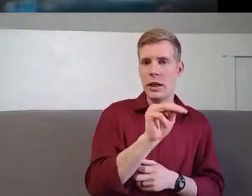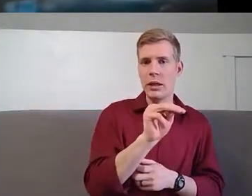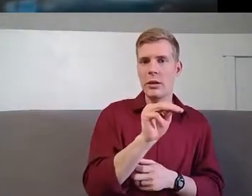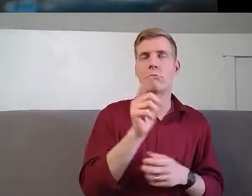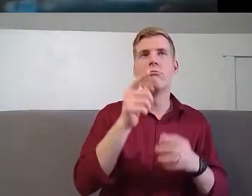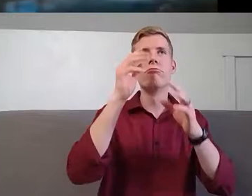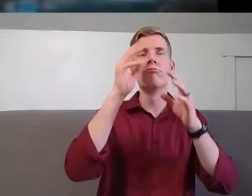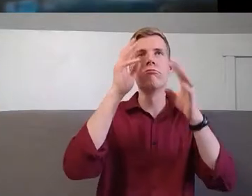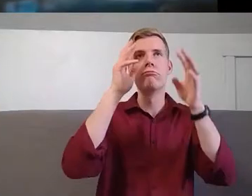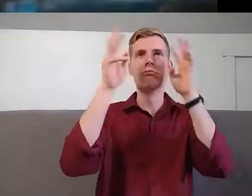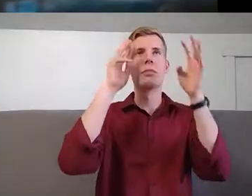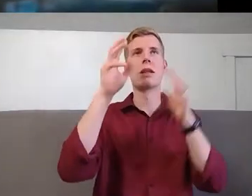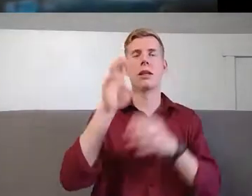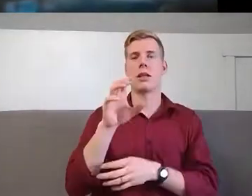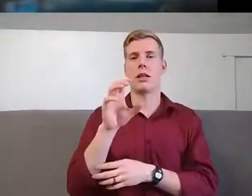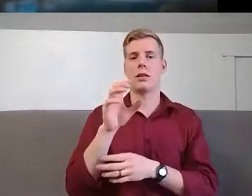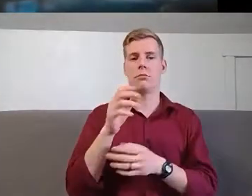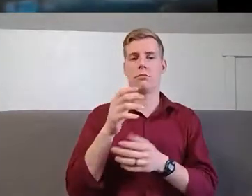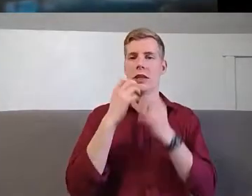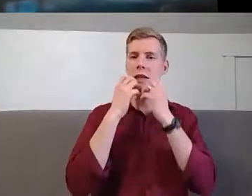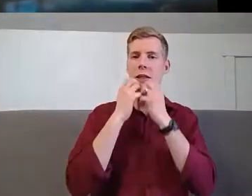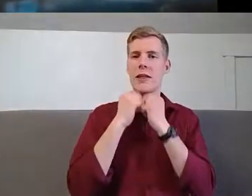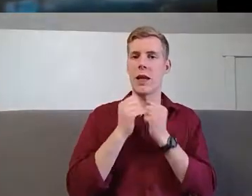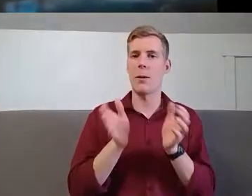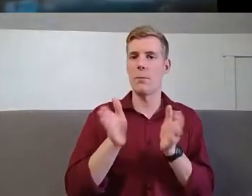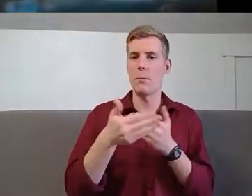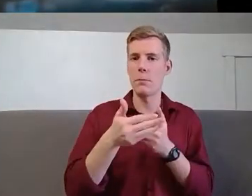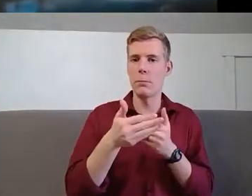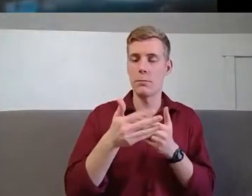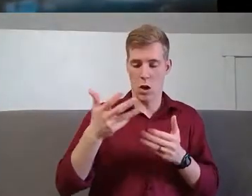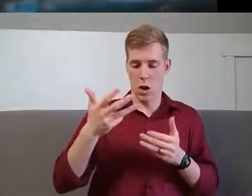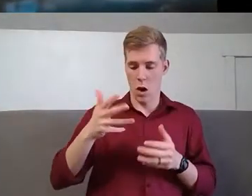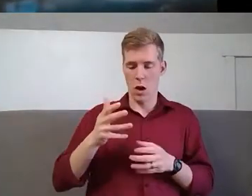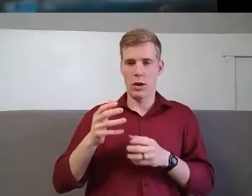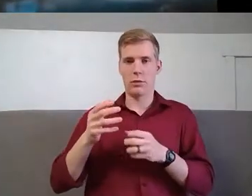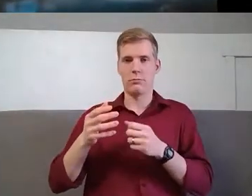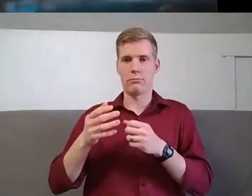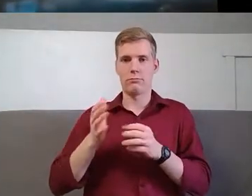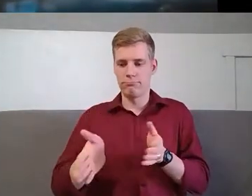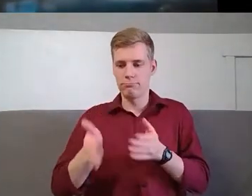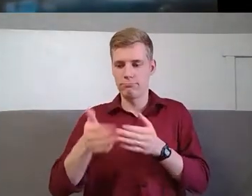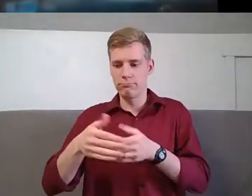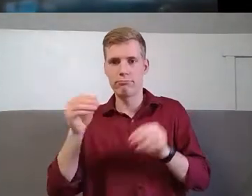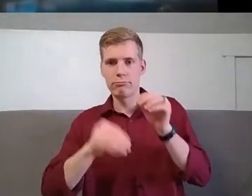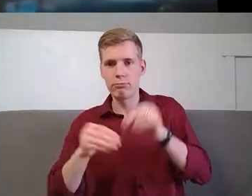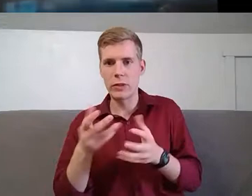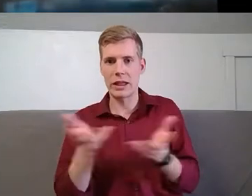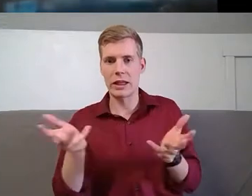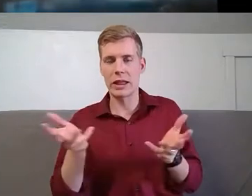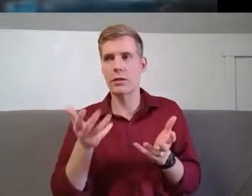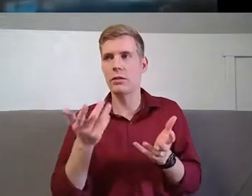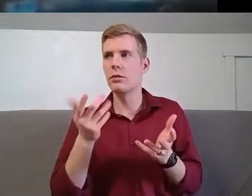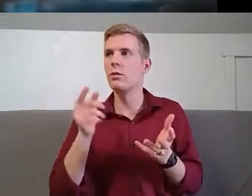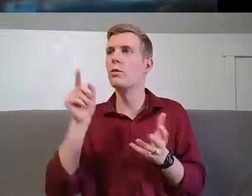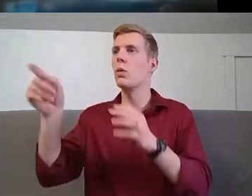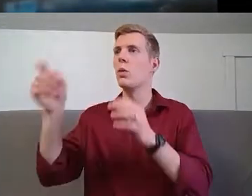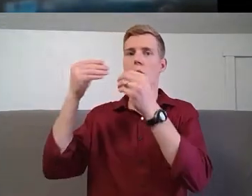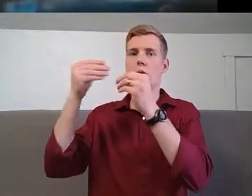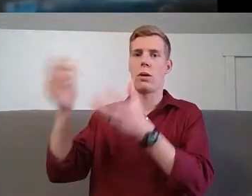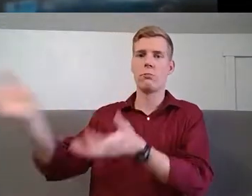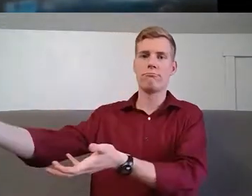about creating a care package for them of all prepackaged, already done things. You can, go to the store